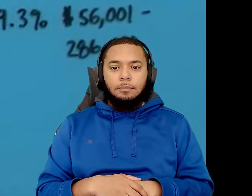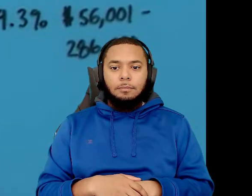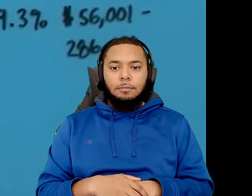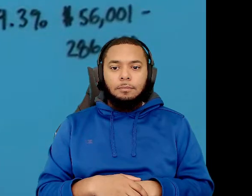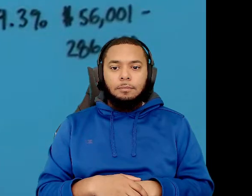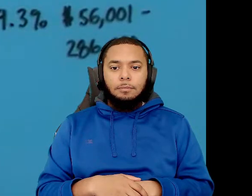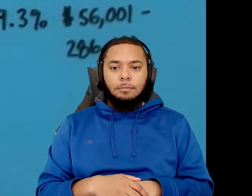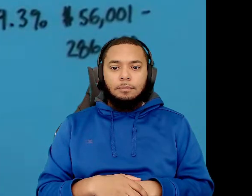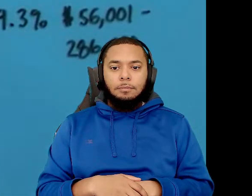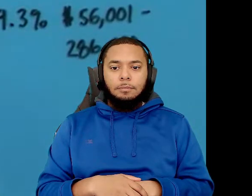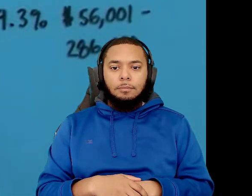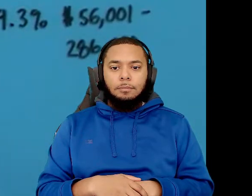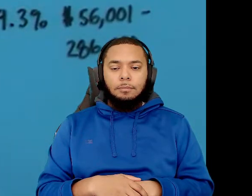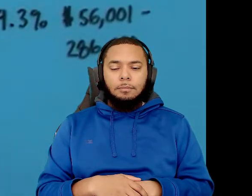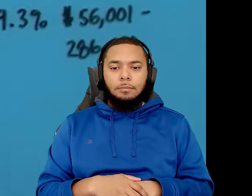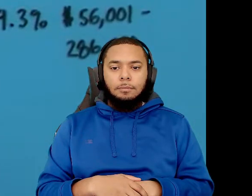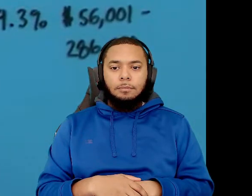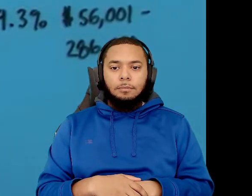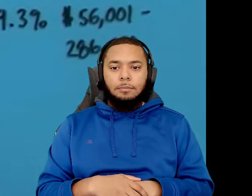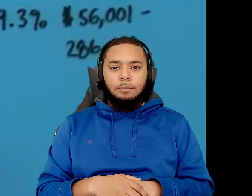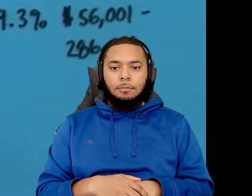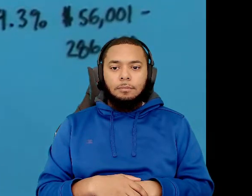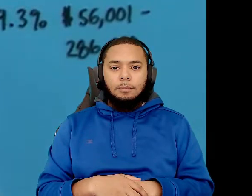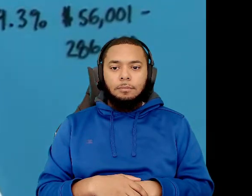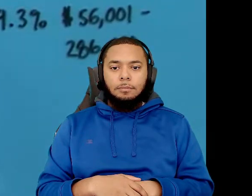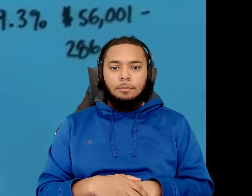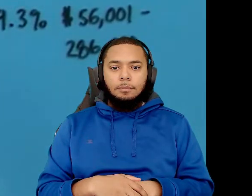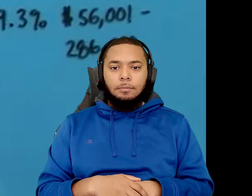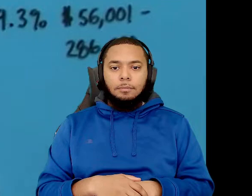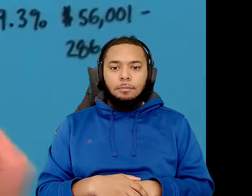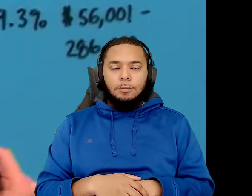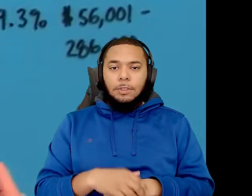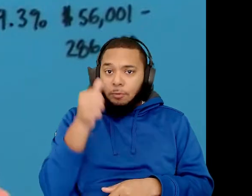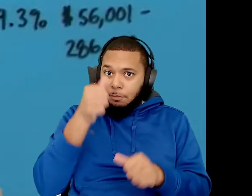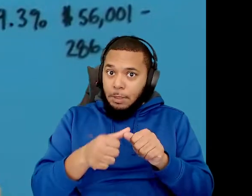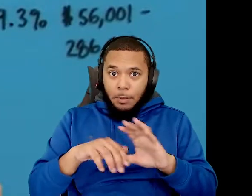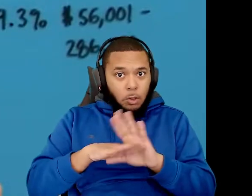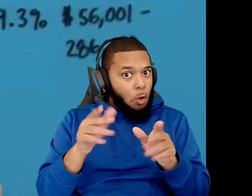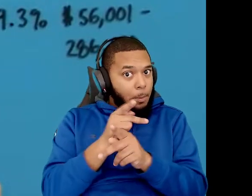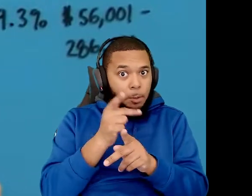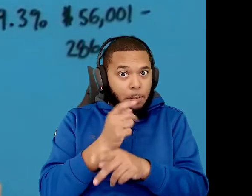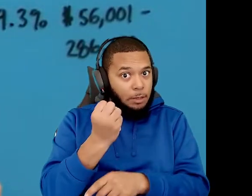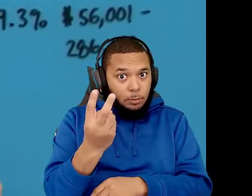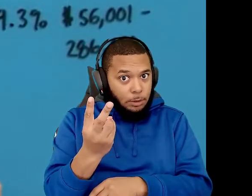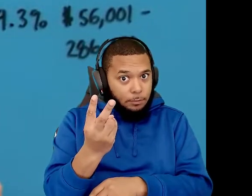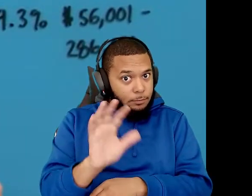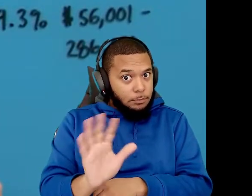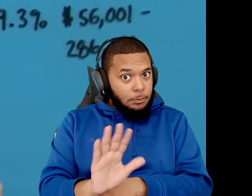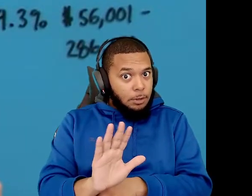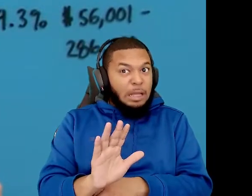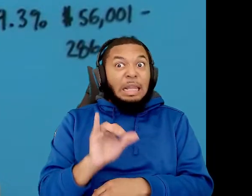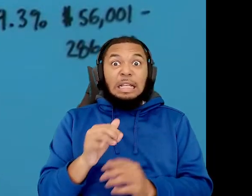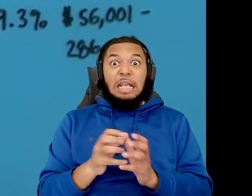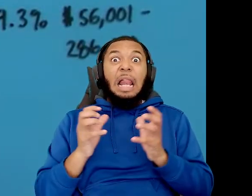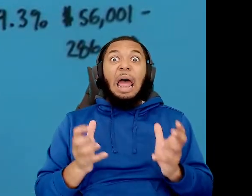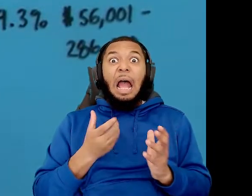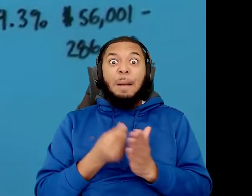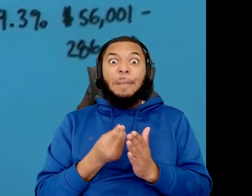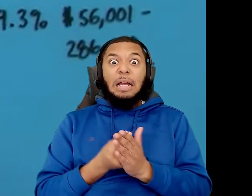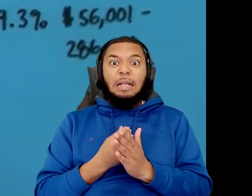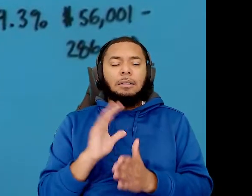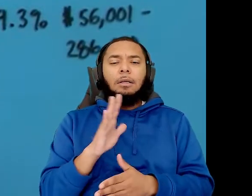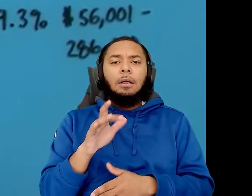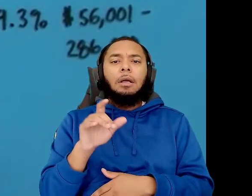$28,475 to be taxed at, remember, don't multiply by 12 or you're going to owe a lot of tax. Just